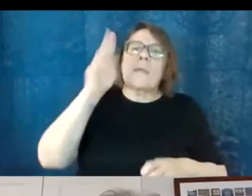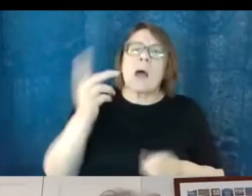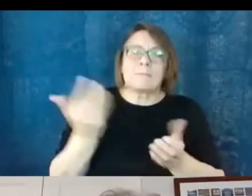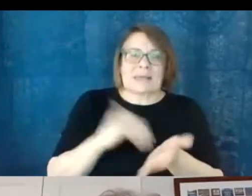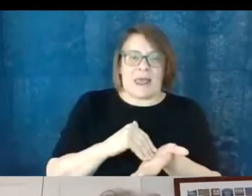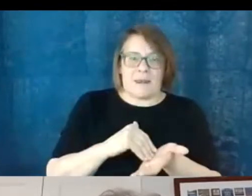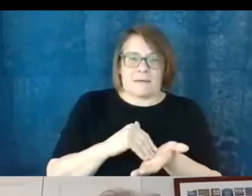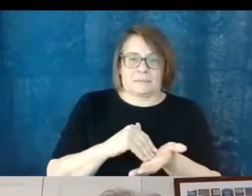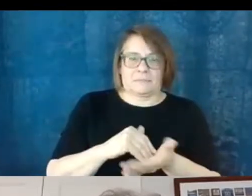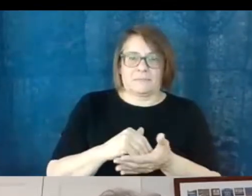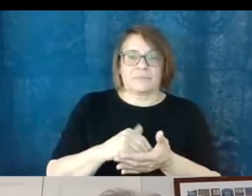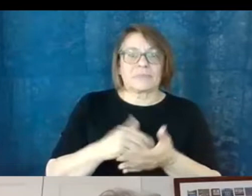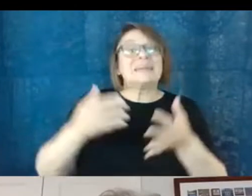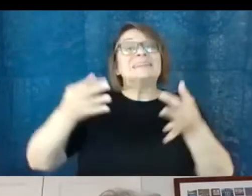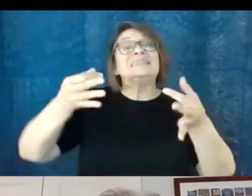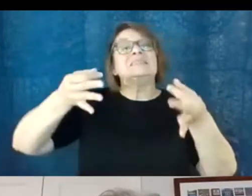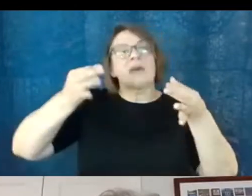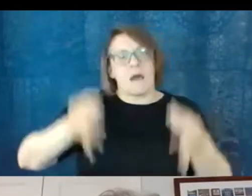Definitely